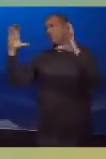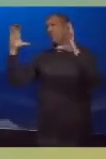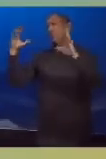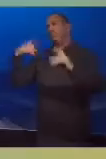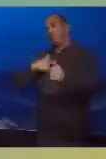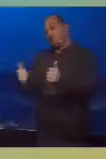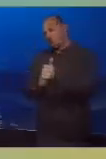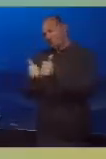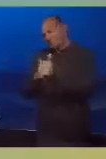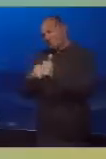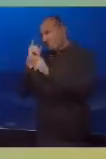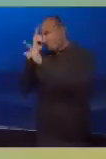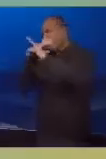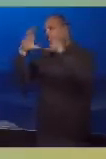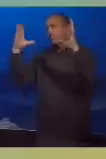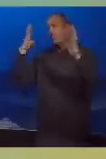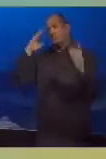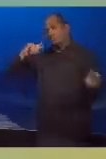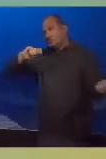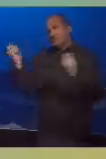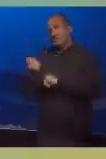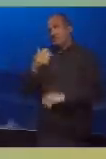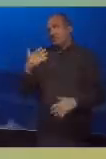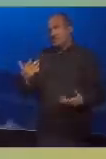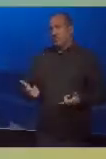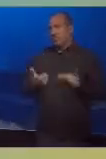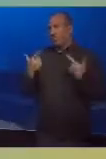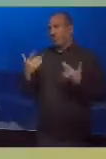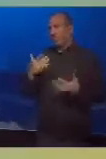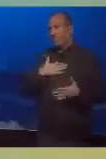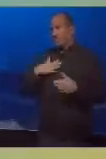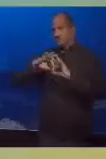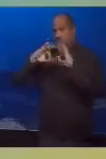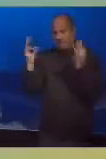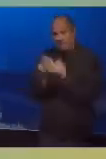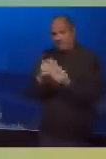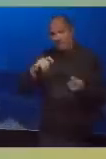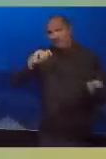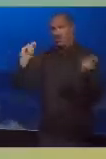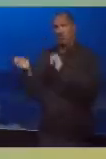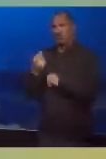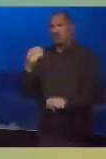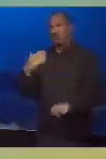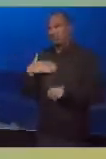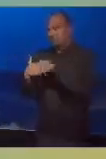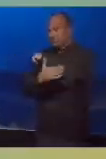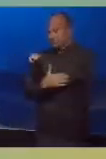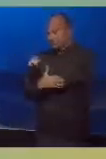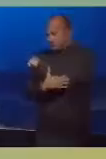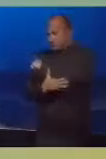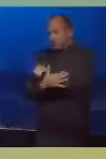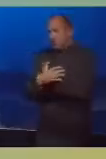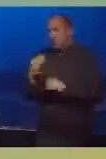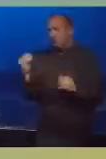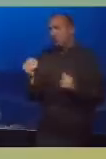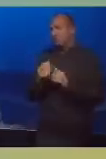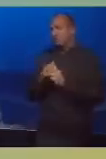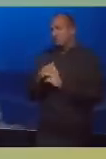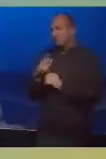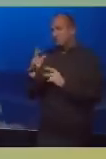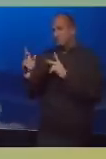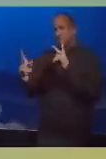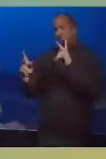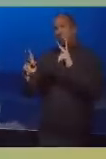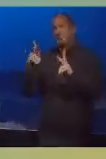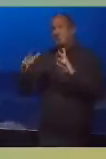an idea that could transform my life, transform the life of my family, the life of